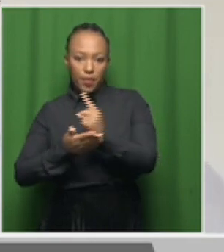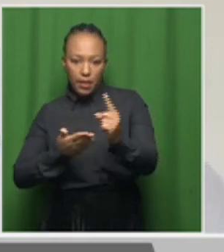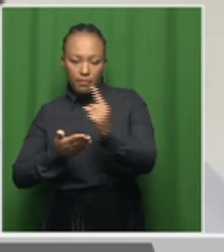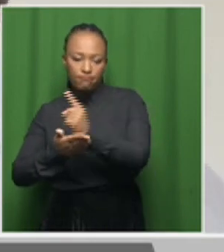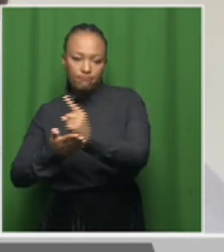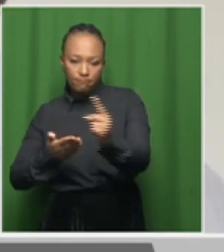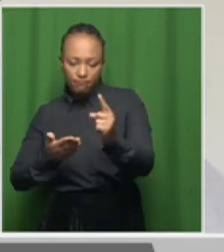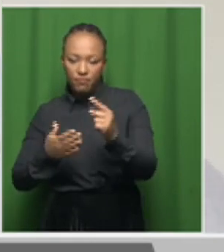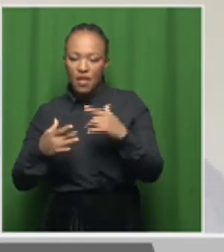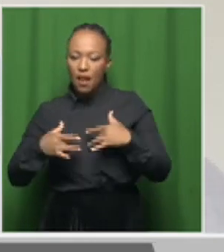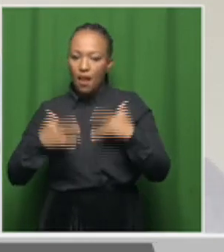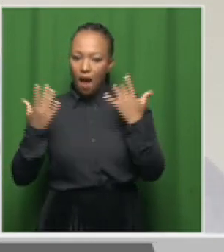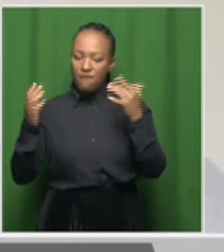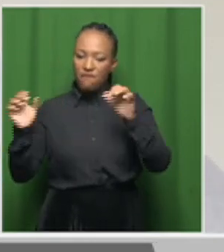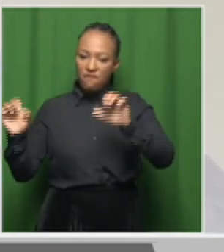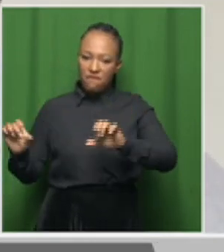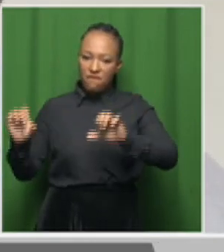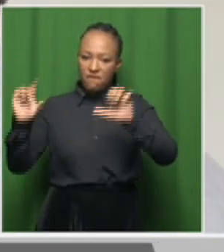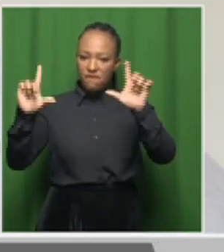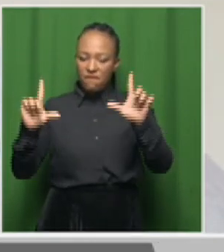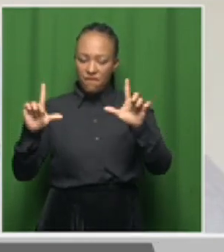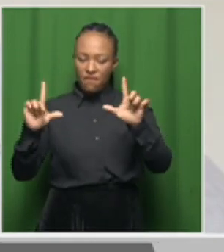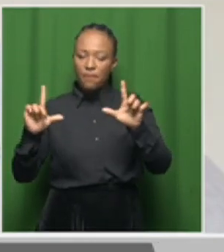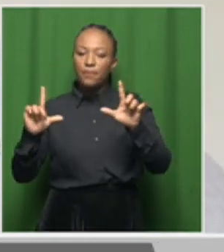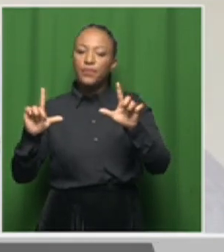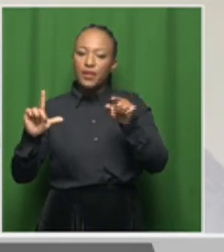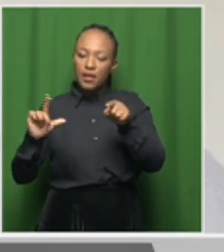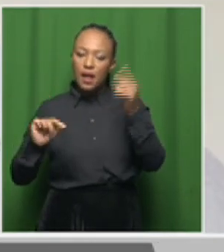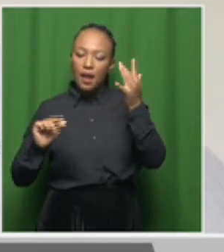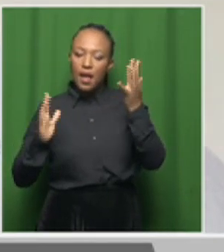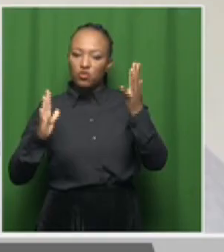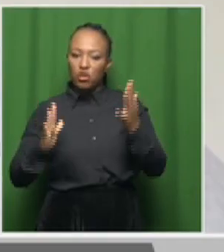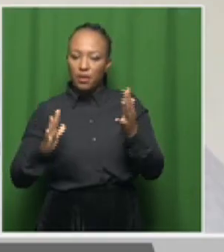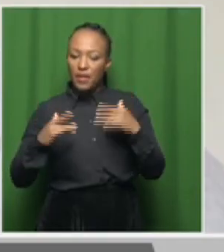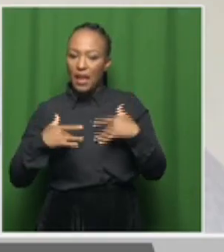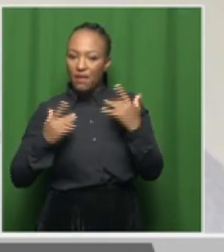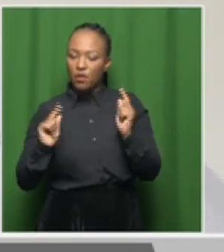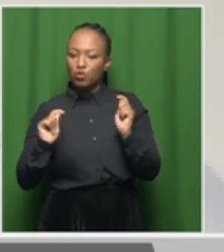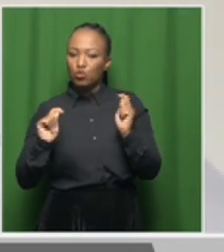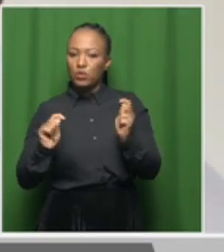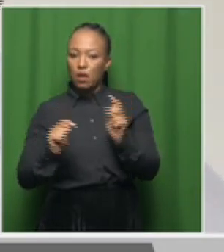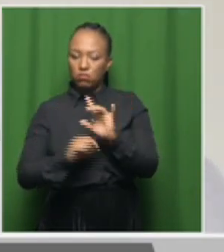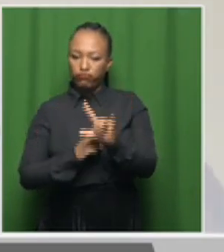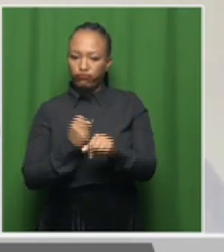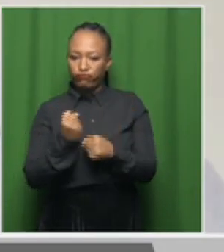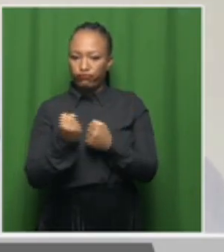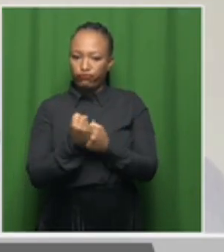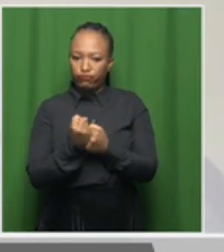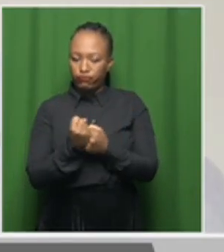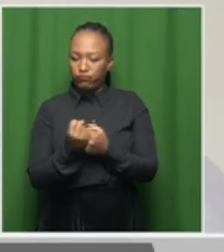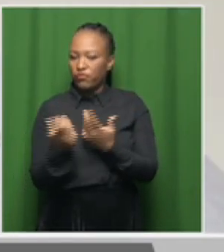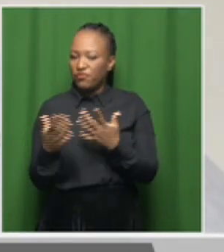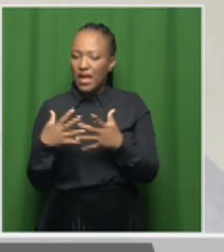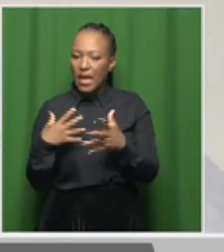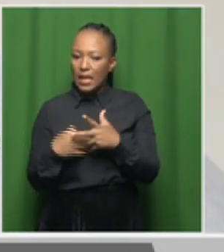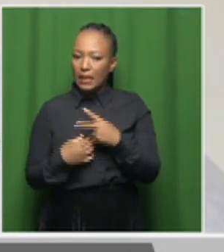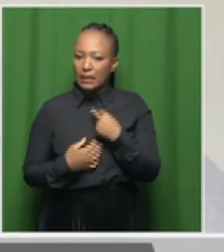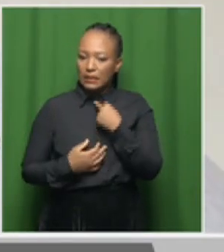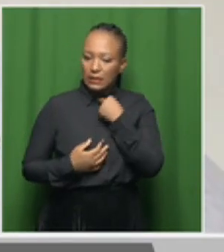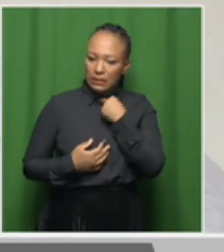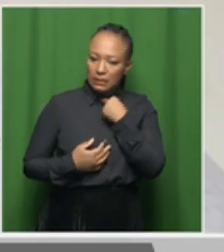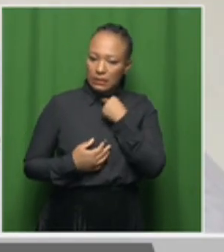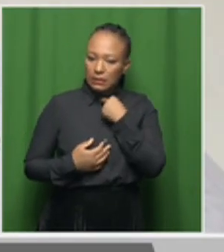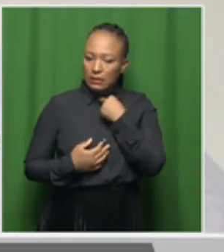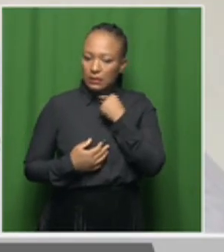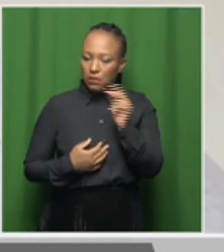you do live classes with your lecturer, and then you have live tutor support as well. So when you're stuck on any concept,